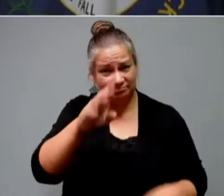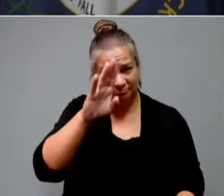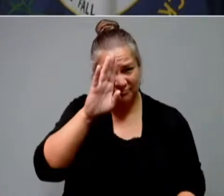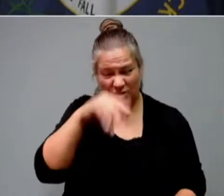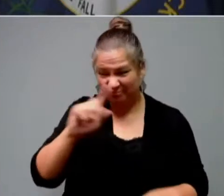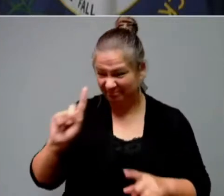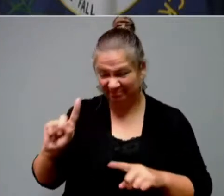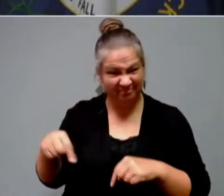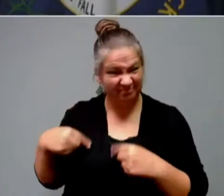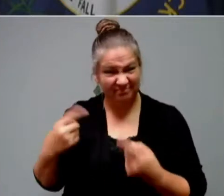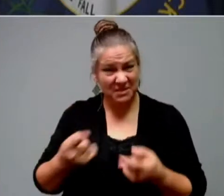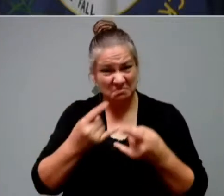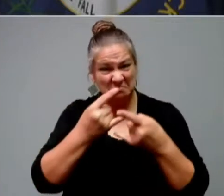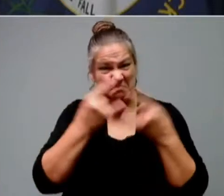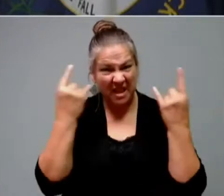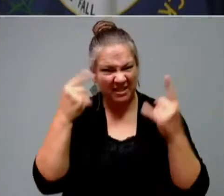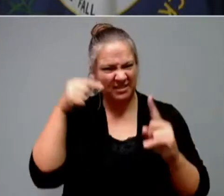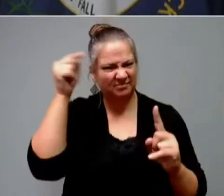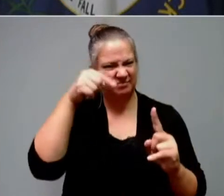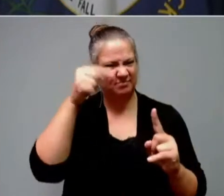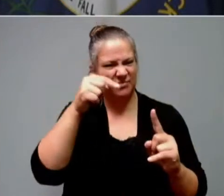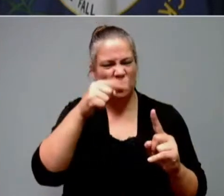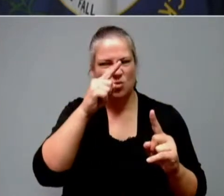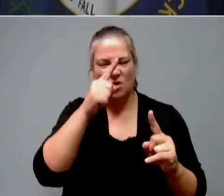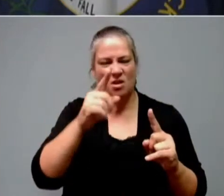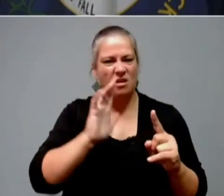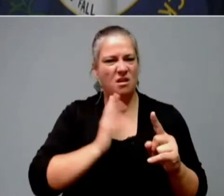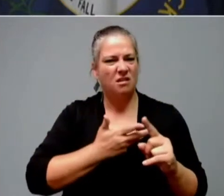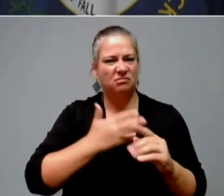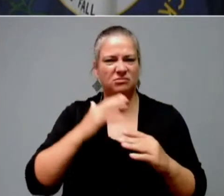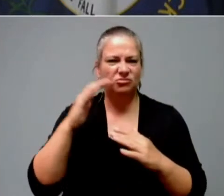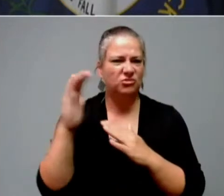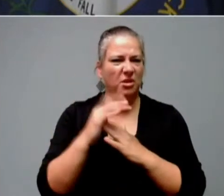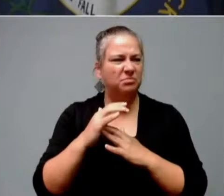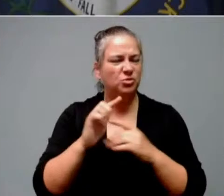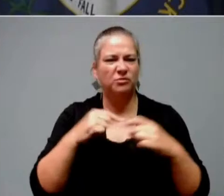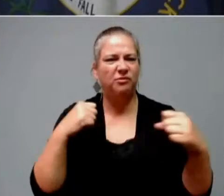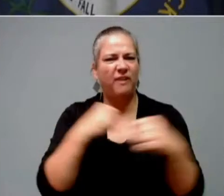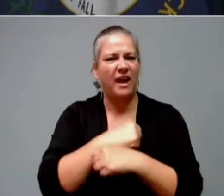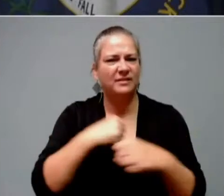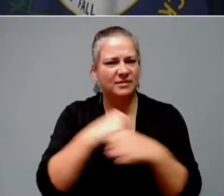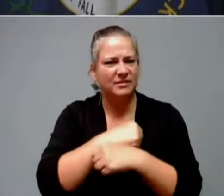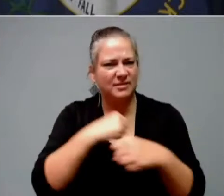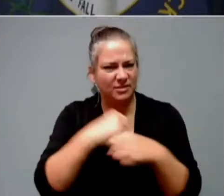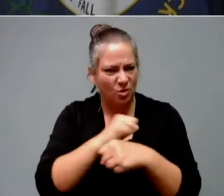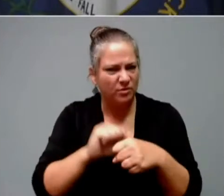against this virus and one of our very best tools to protect ourselves and each other.